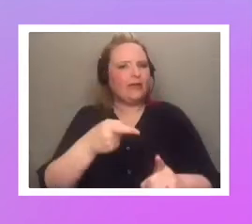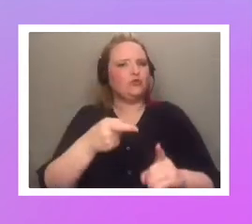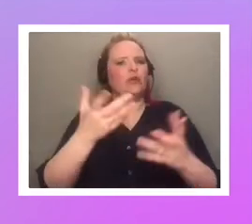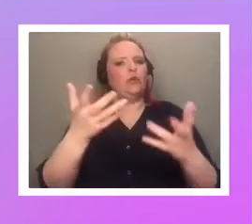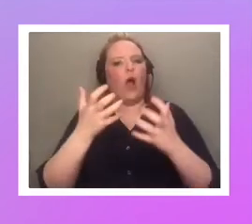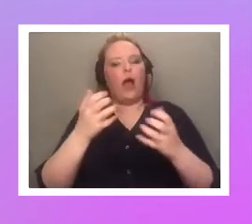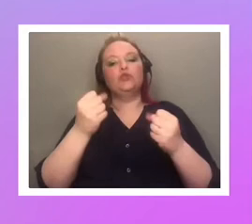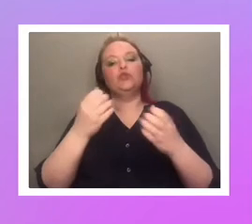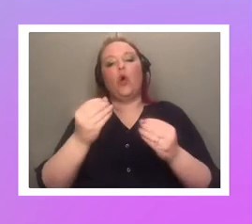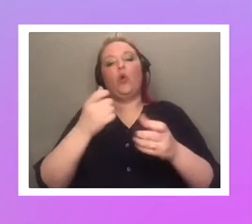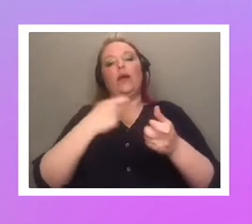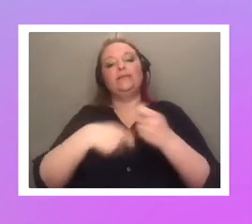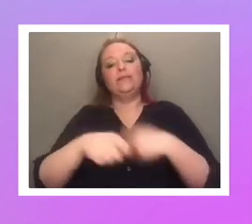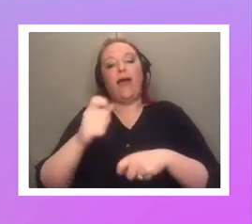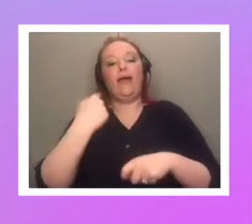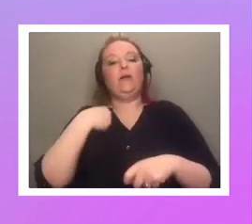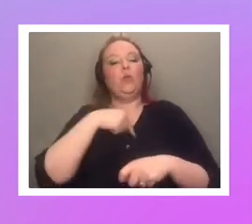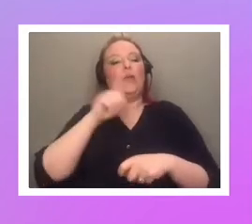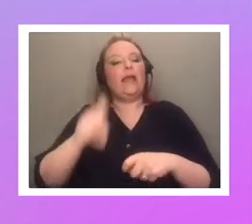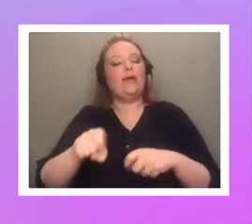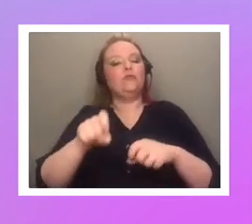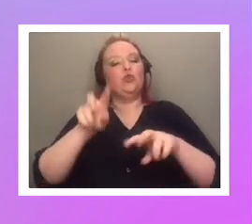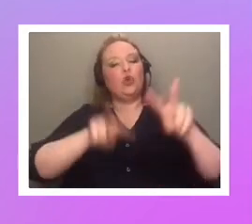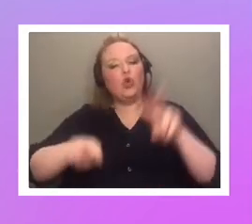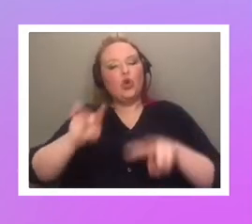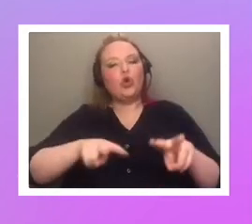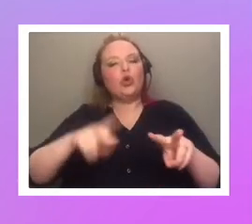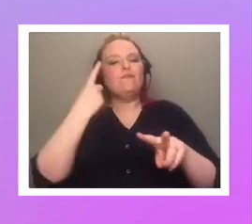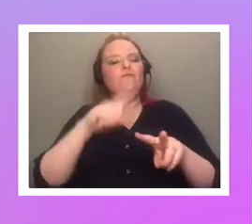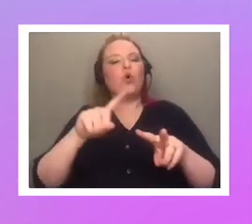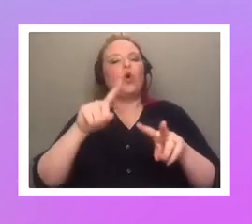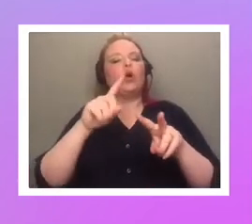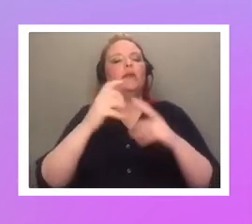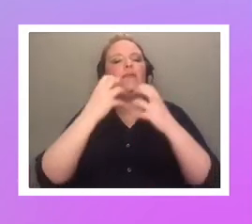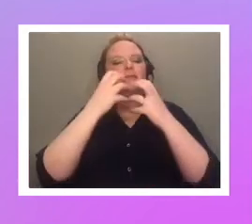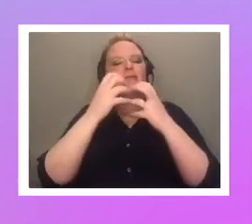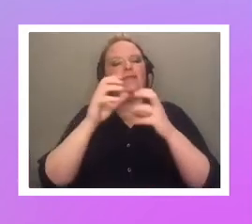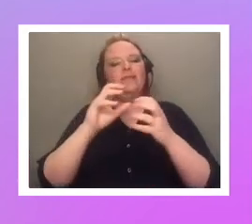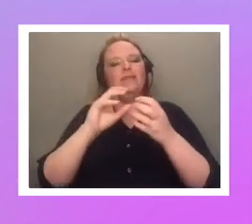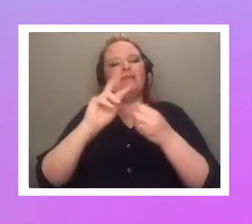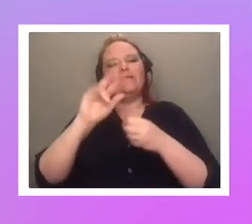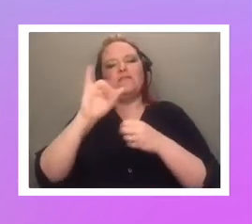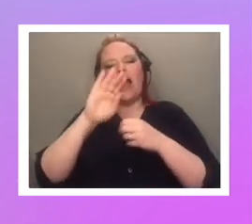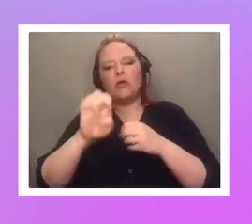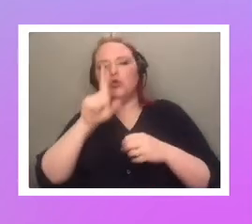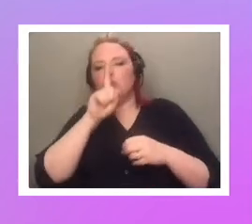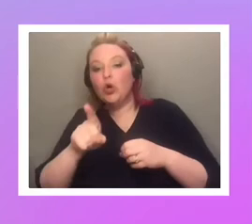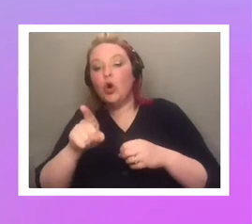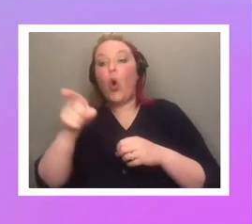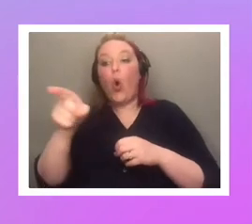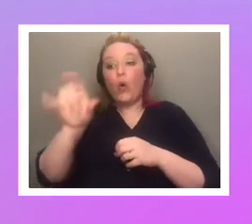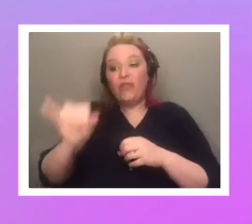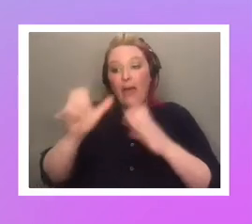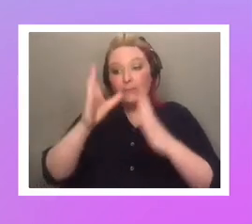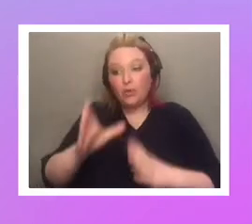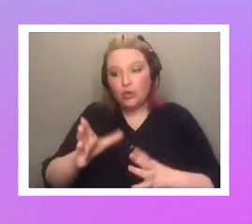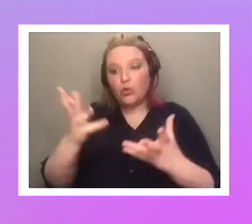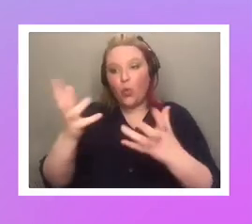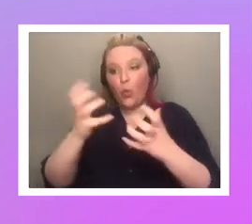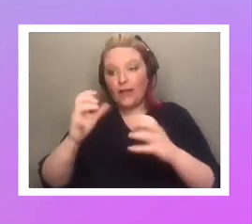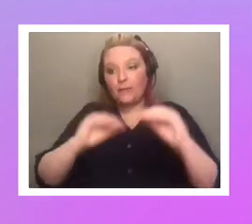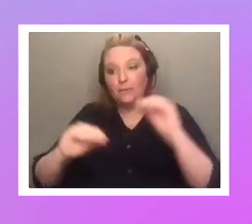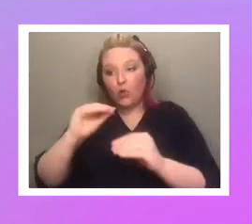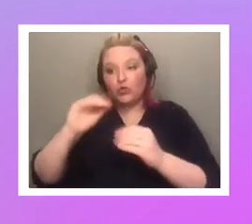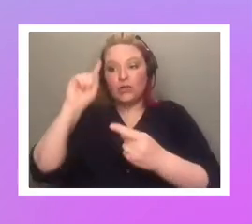So instead we have to take a look for the value of true and be like, hey, this person has opted in to a reduced motion